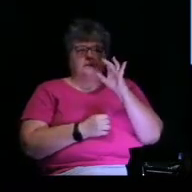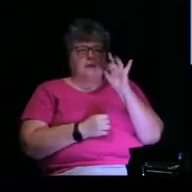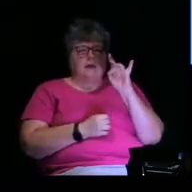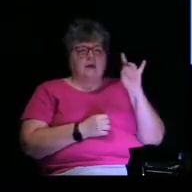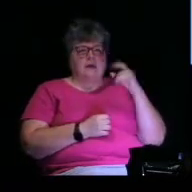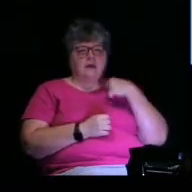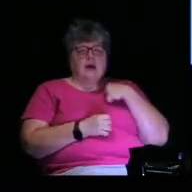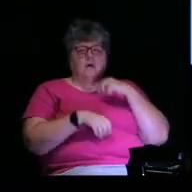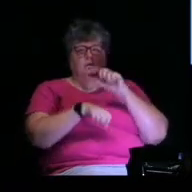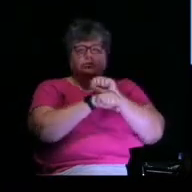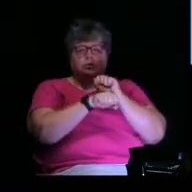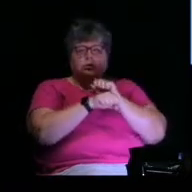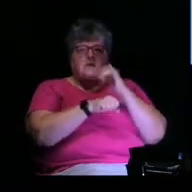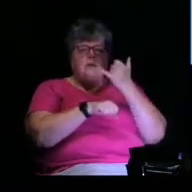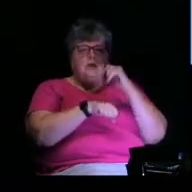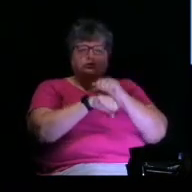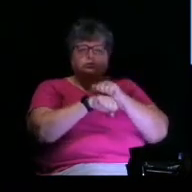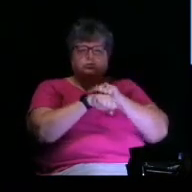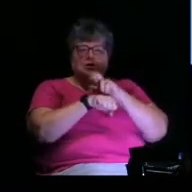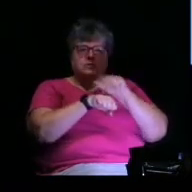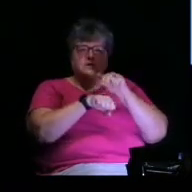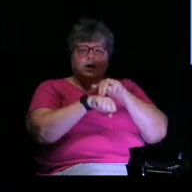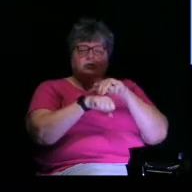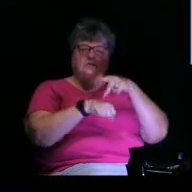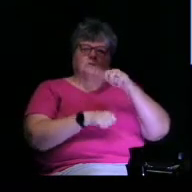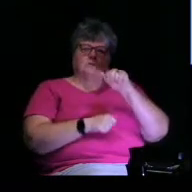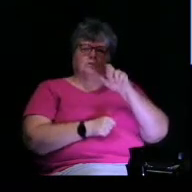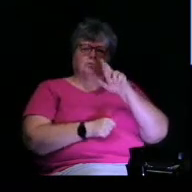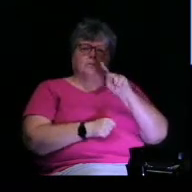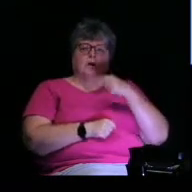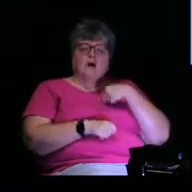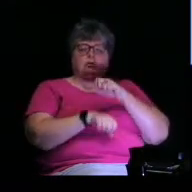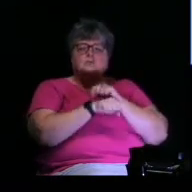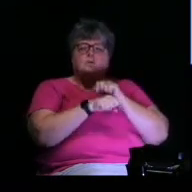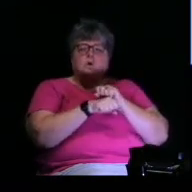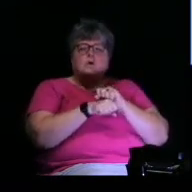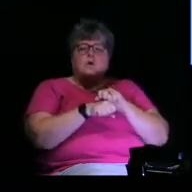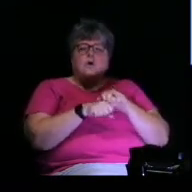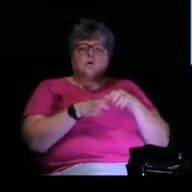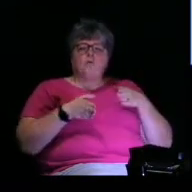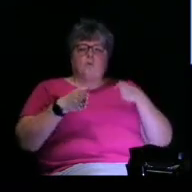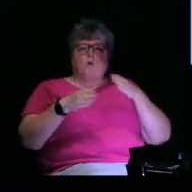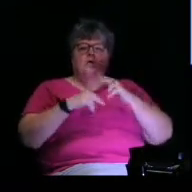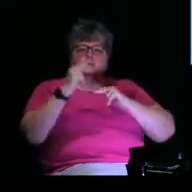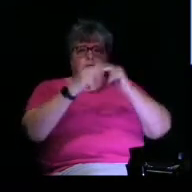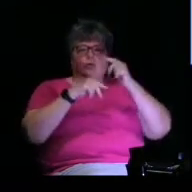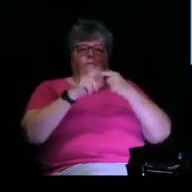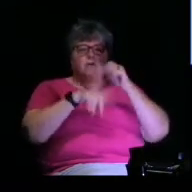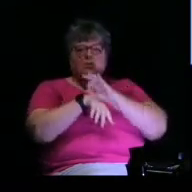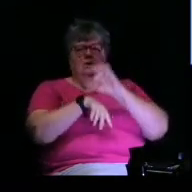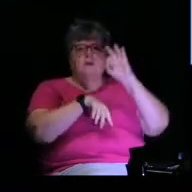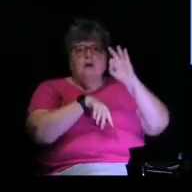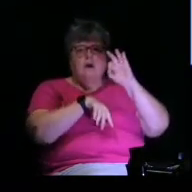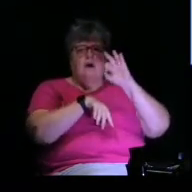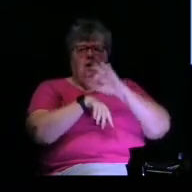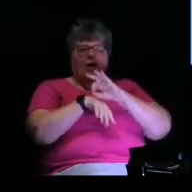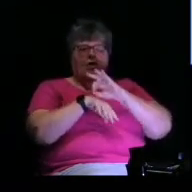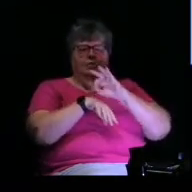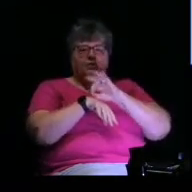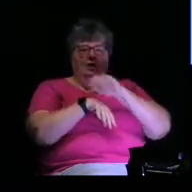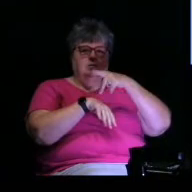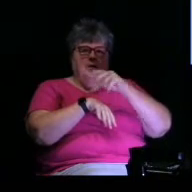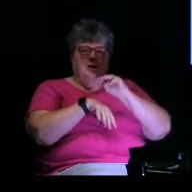1988. I was working in Yellowstone National Park. I was working road construction from 9 p.m. till 9 a.m., and I was